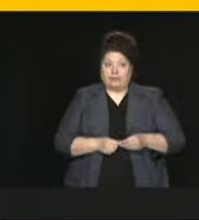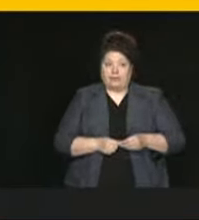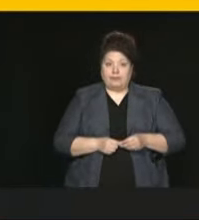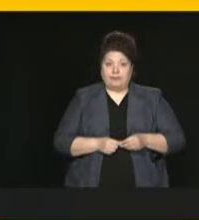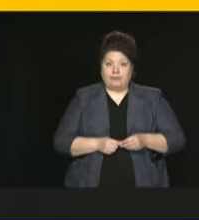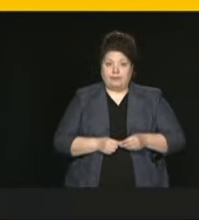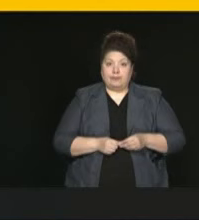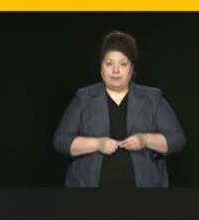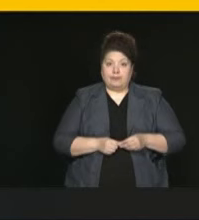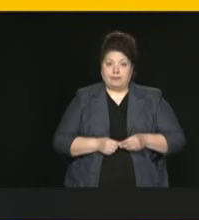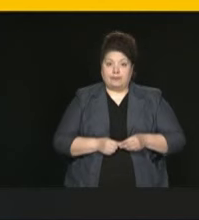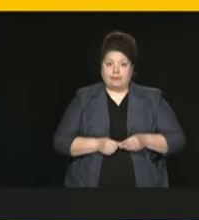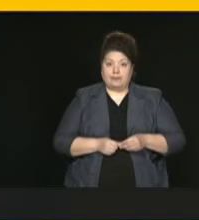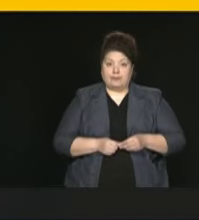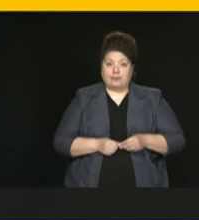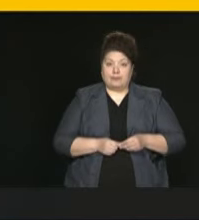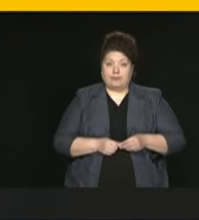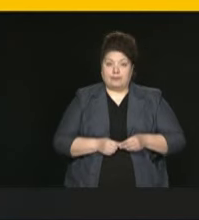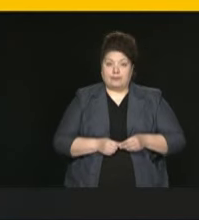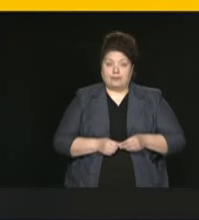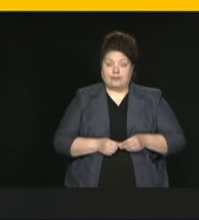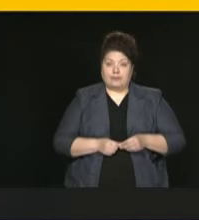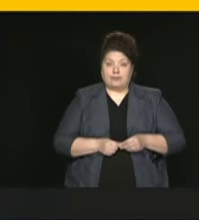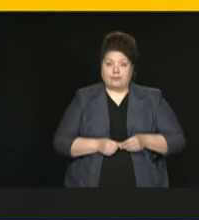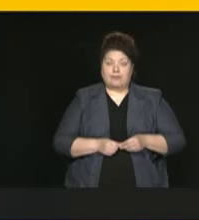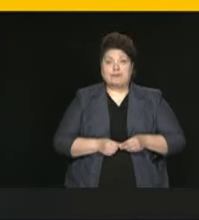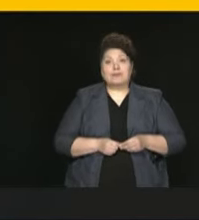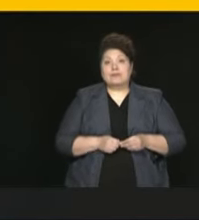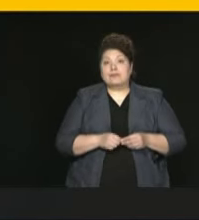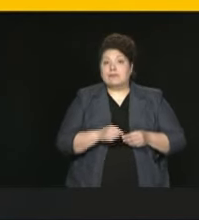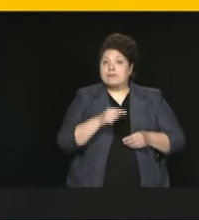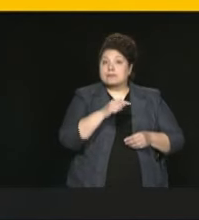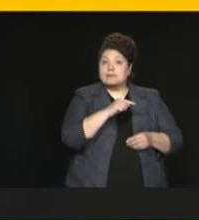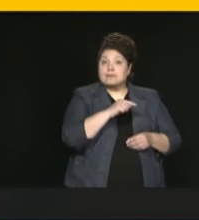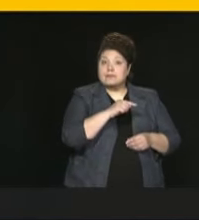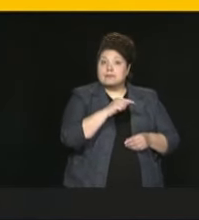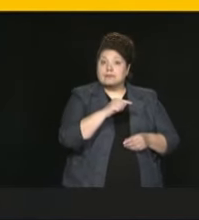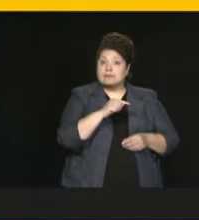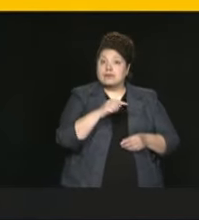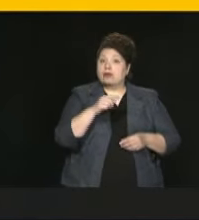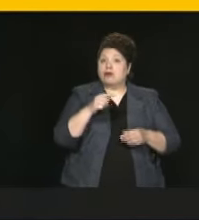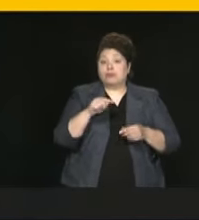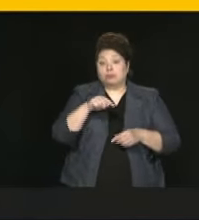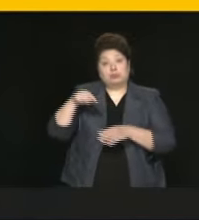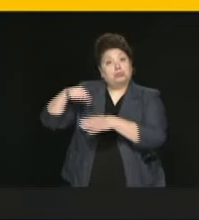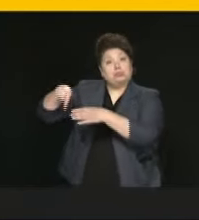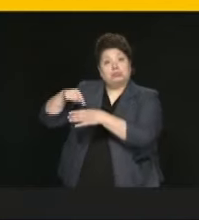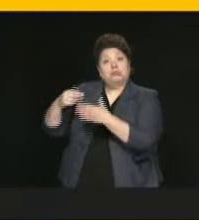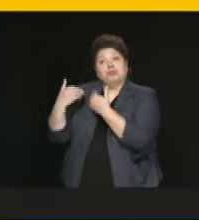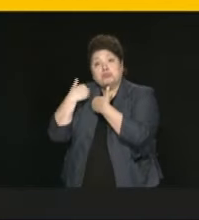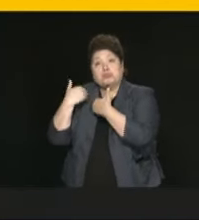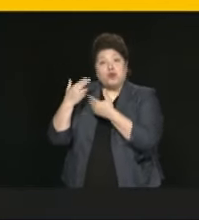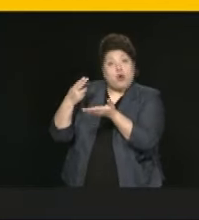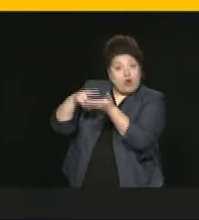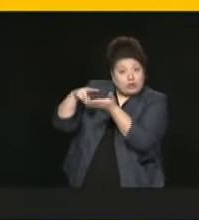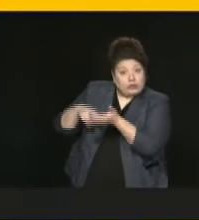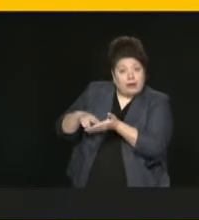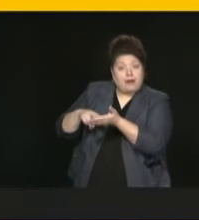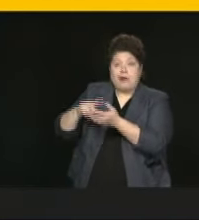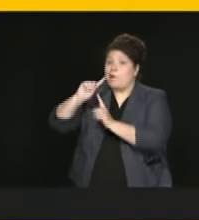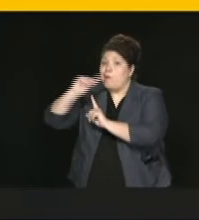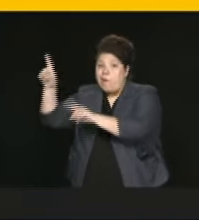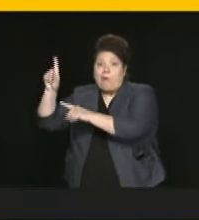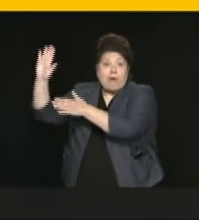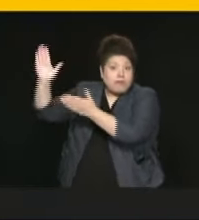the teams are working on the contracts, of course, and the supplies are looking at this very